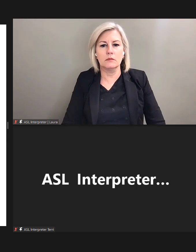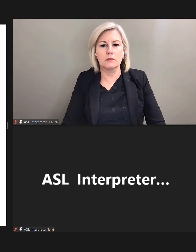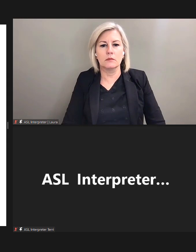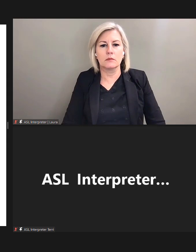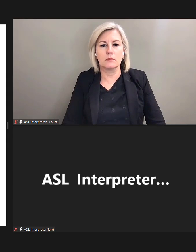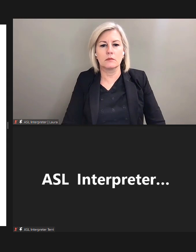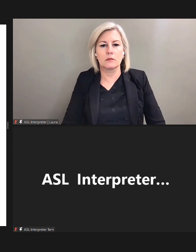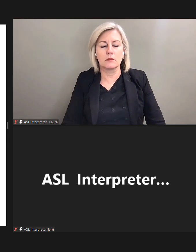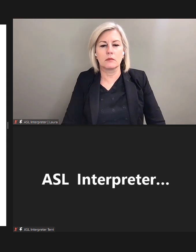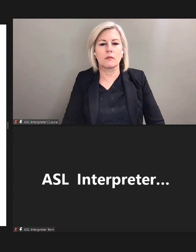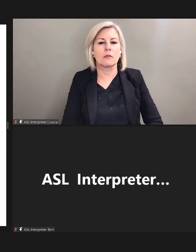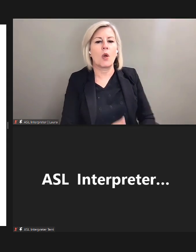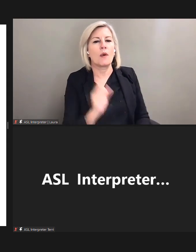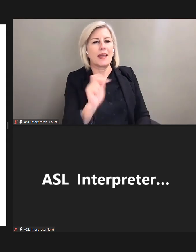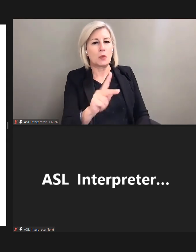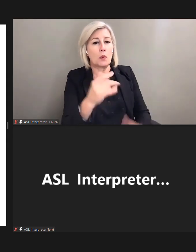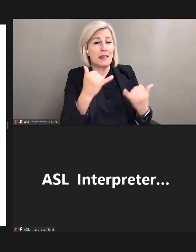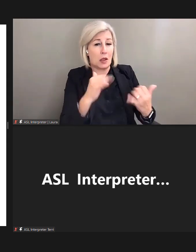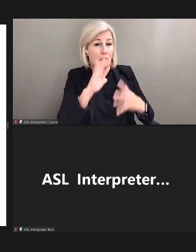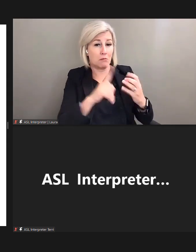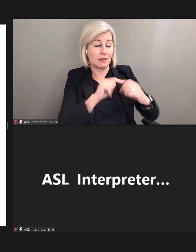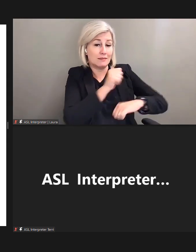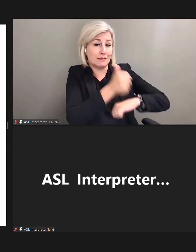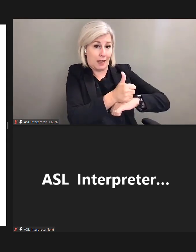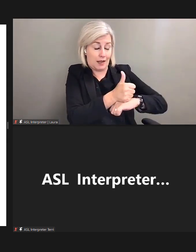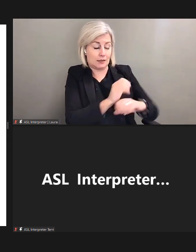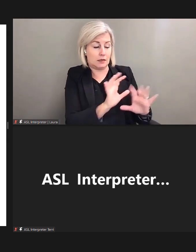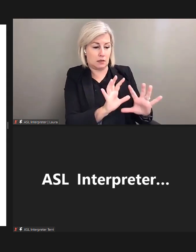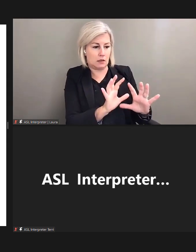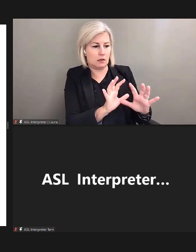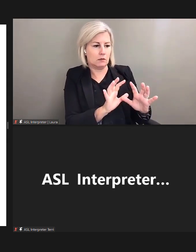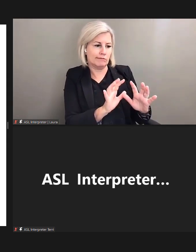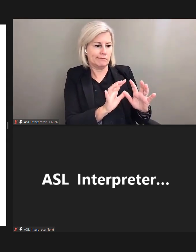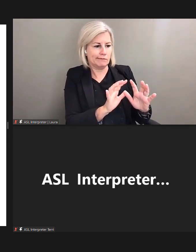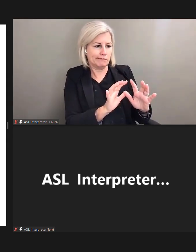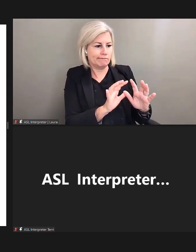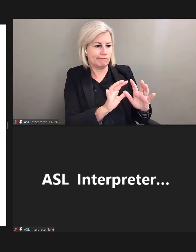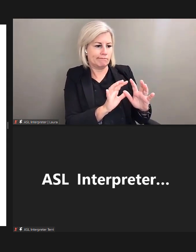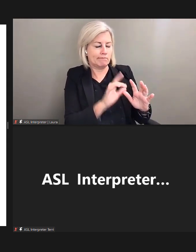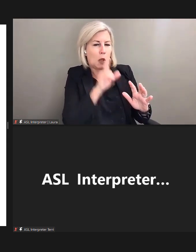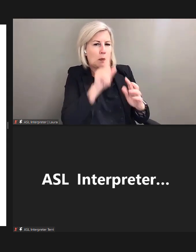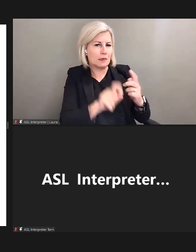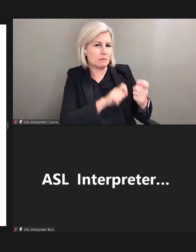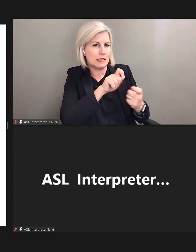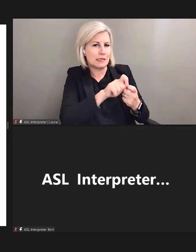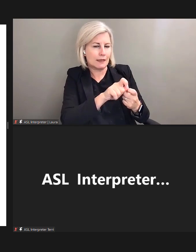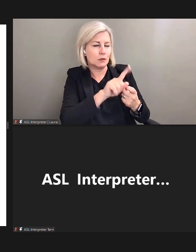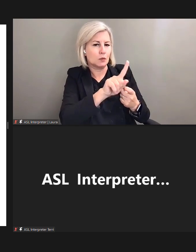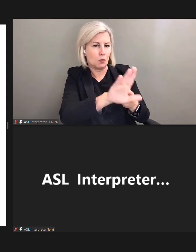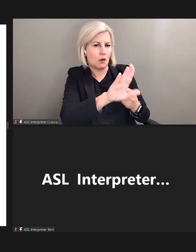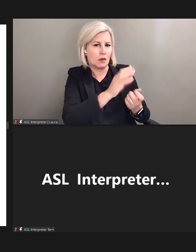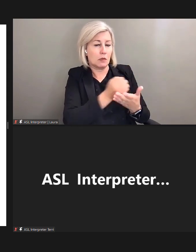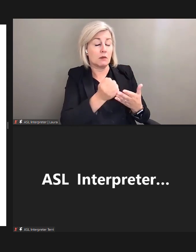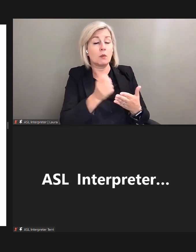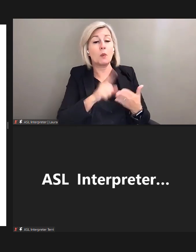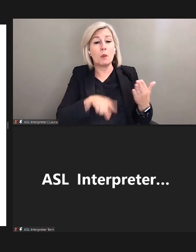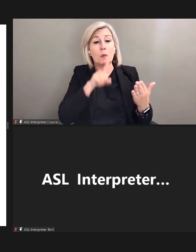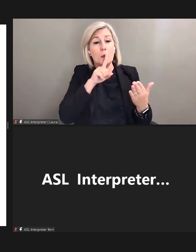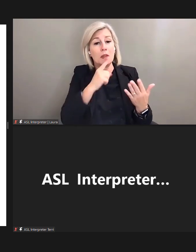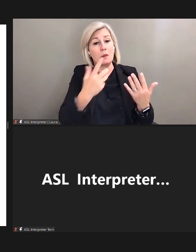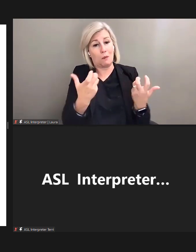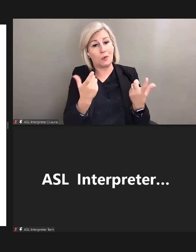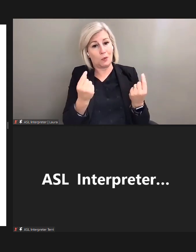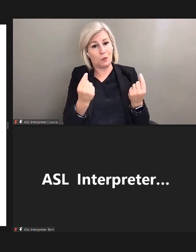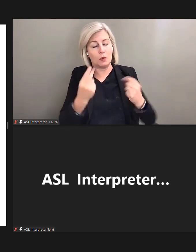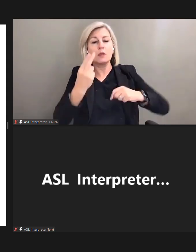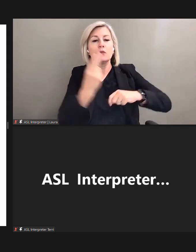Yeah, so we're getting into settings here that are really specific. What we really want to do is